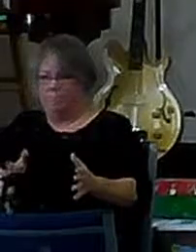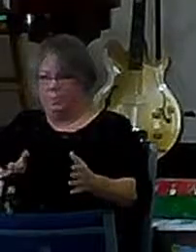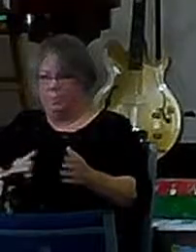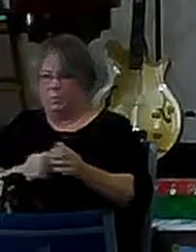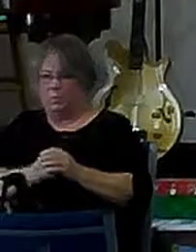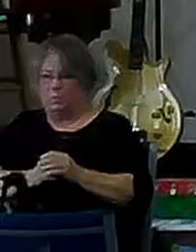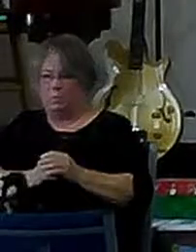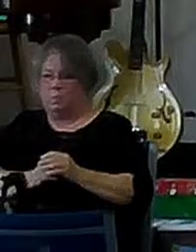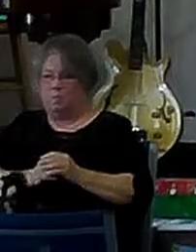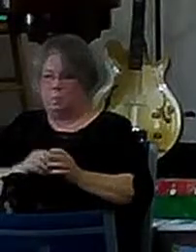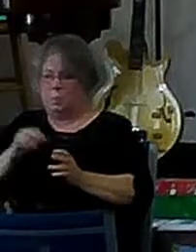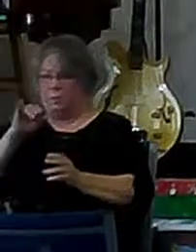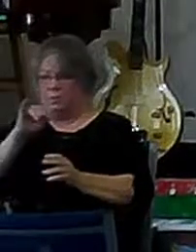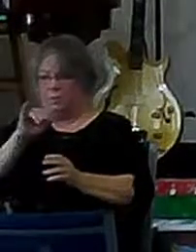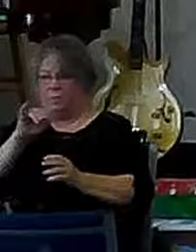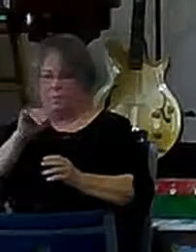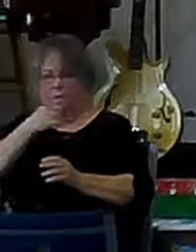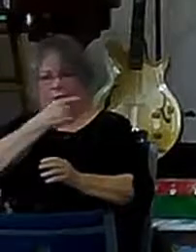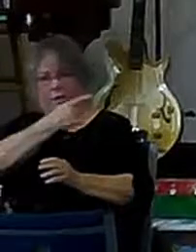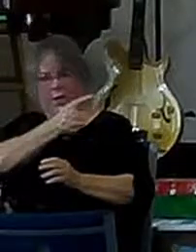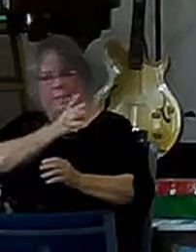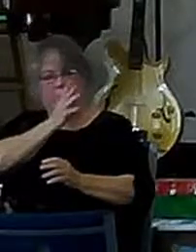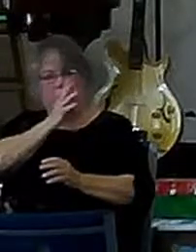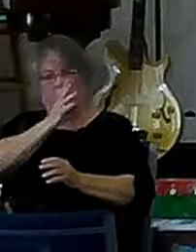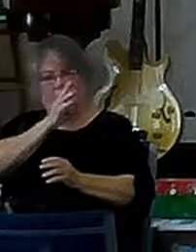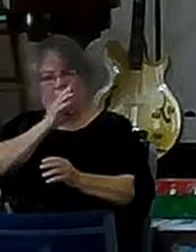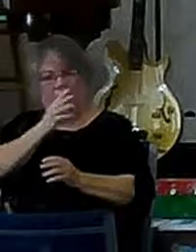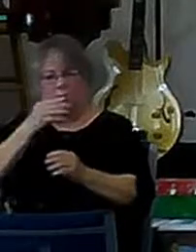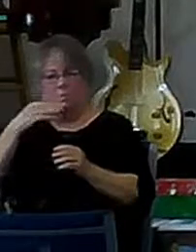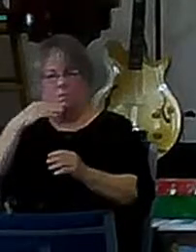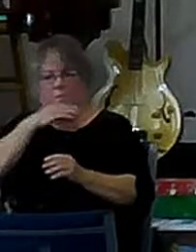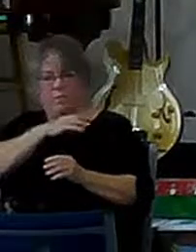Let me read to you that text.